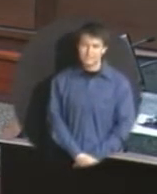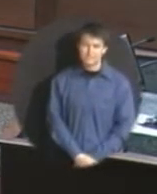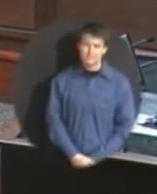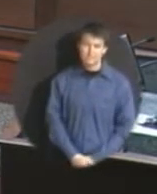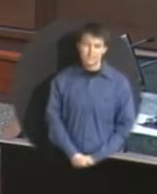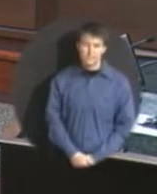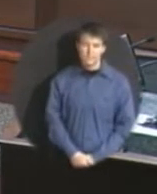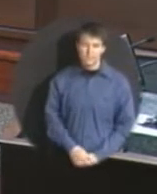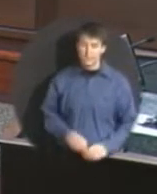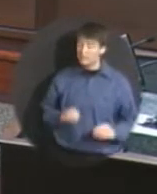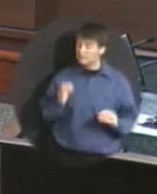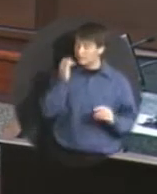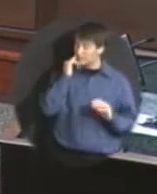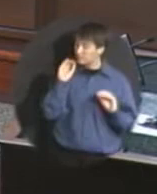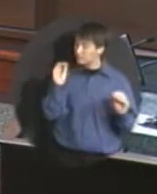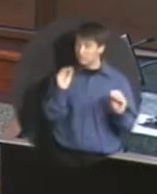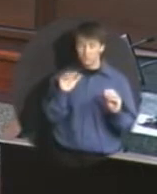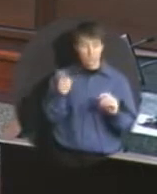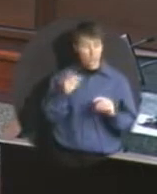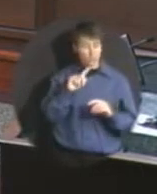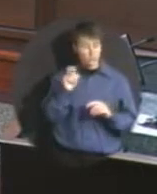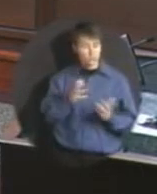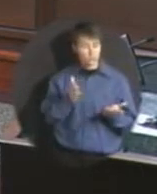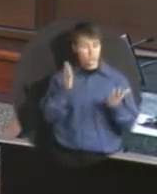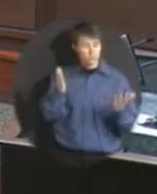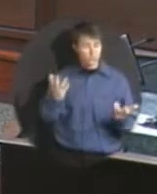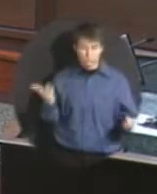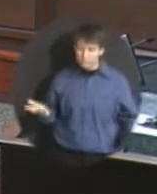If there are no more questions, I'd entertain a motion.